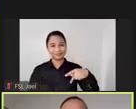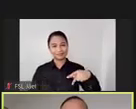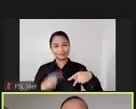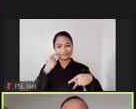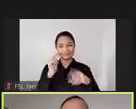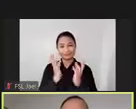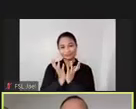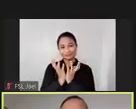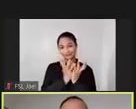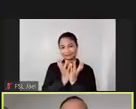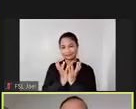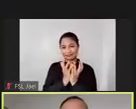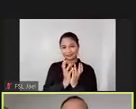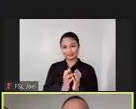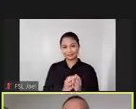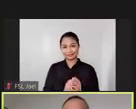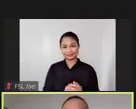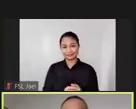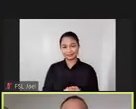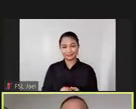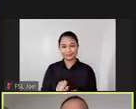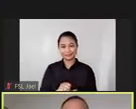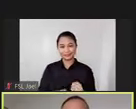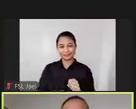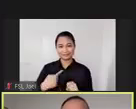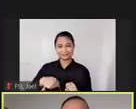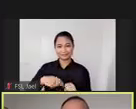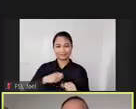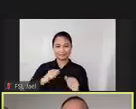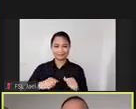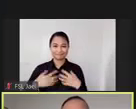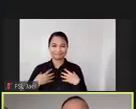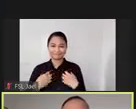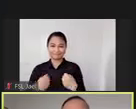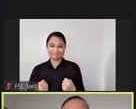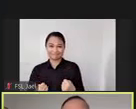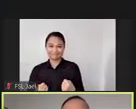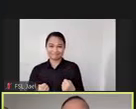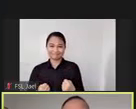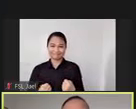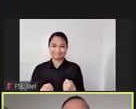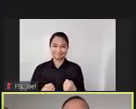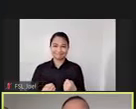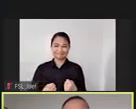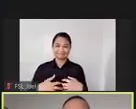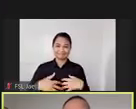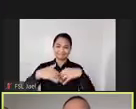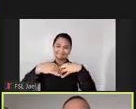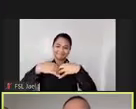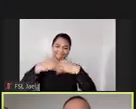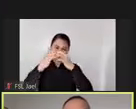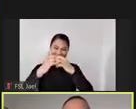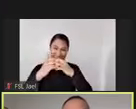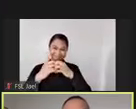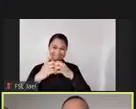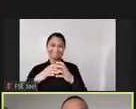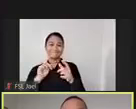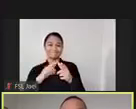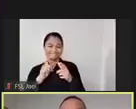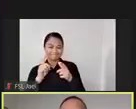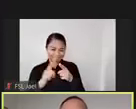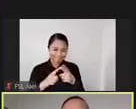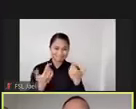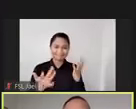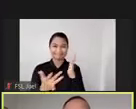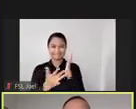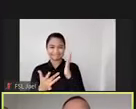local capabilities, and investing on technologies that promote a carbon-free lifestyle, we may be able to experience in our lifetime